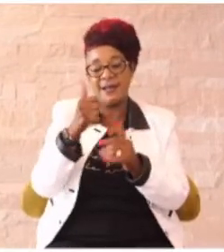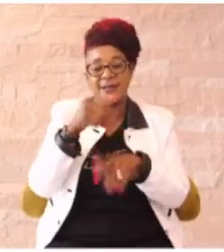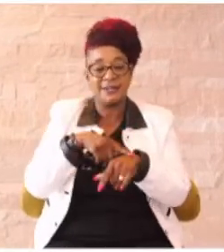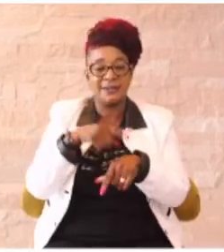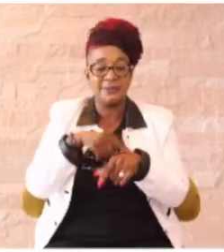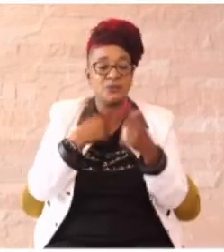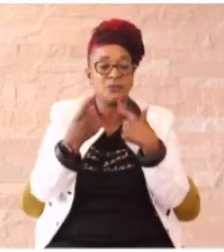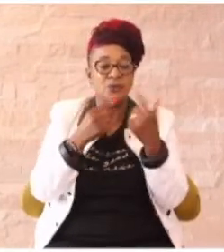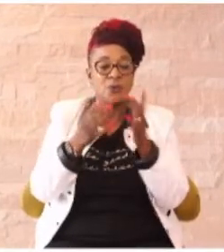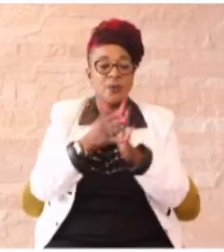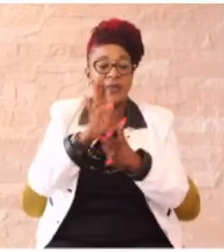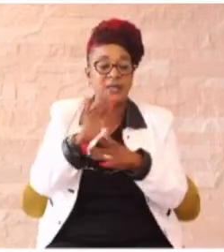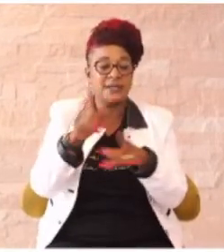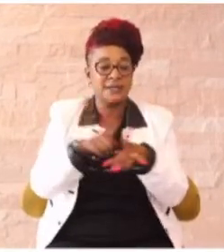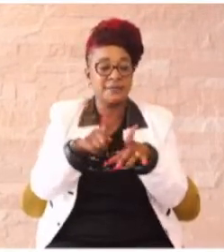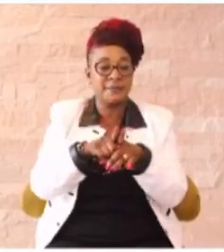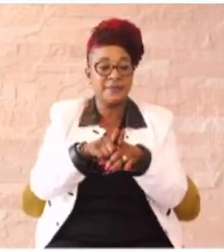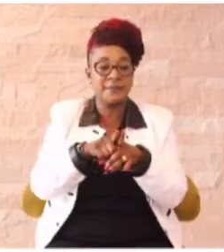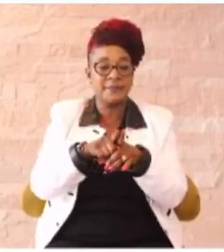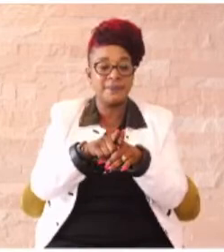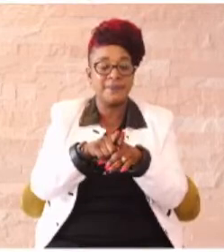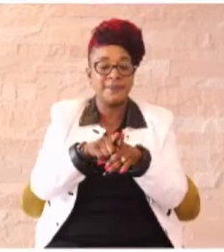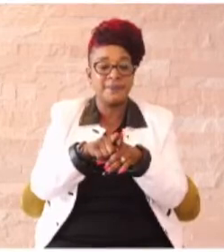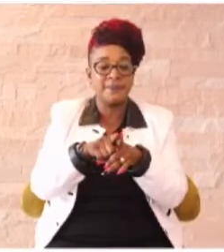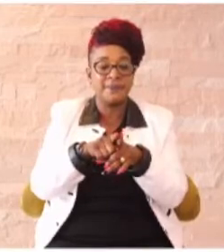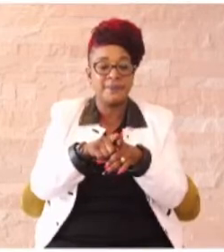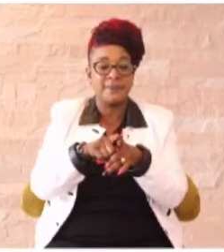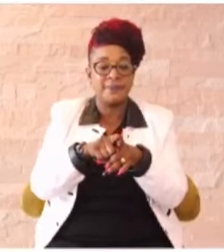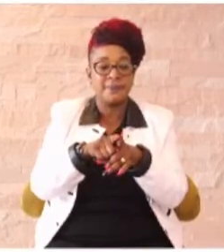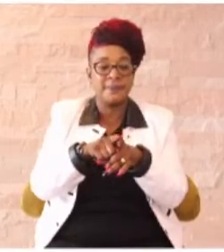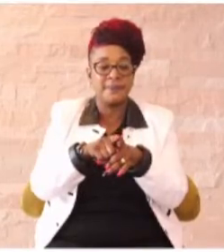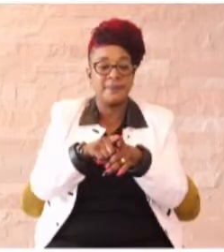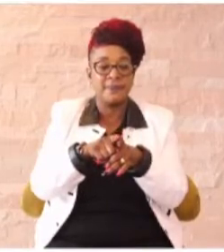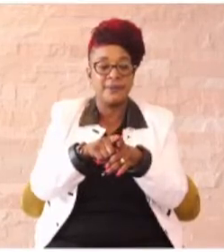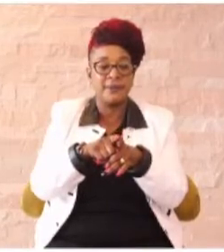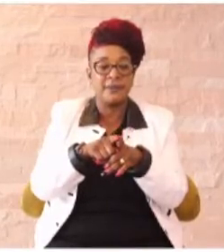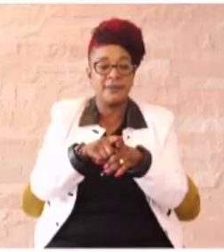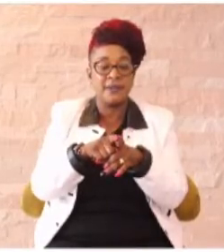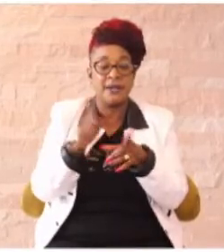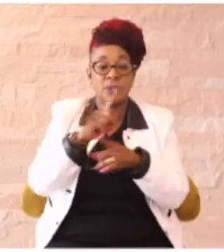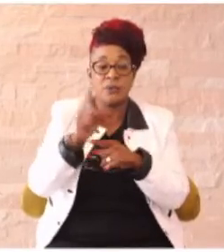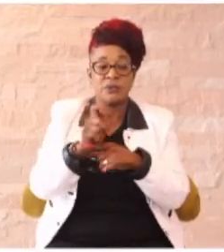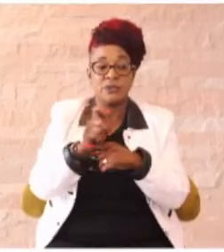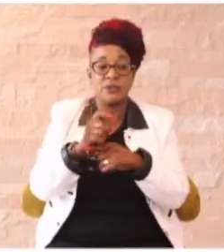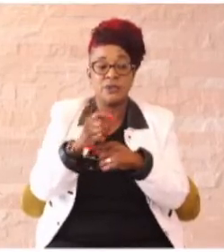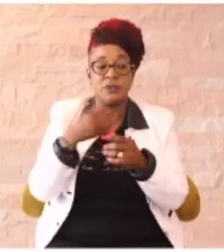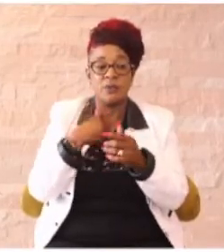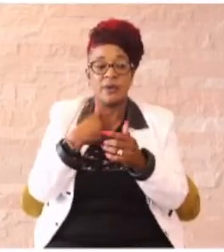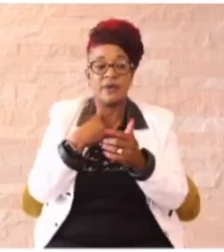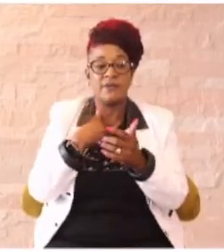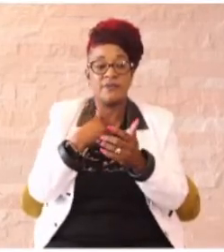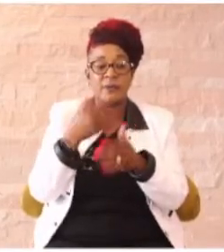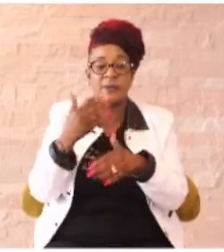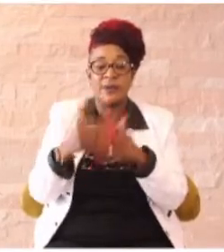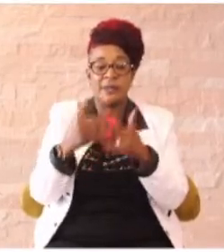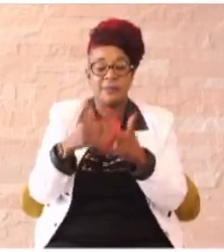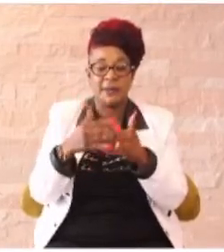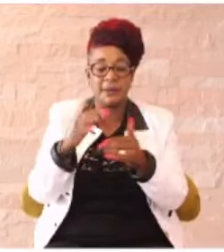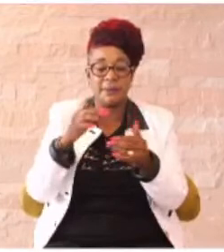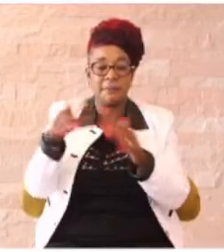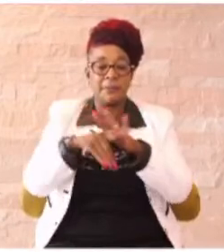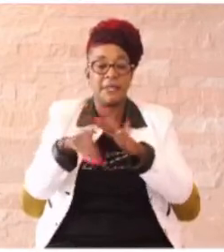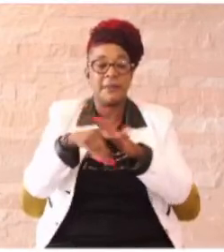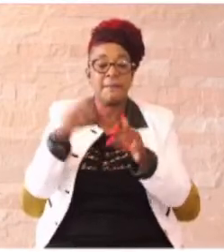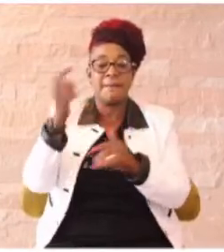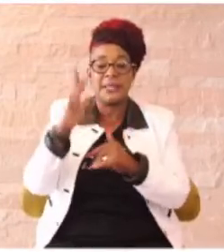and to reflect on some of Georgia's question. In our context, the Prime Minister has